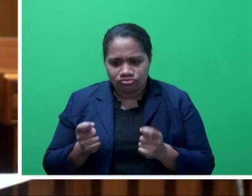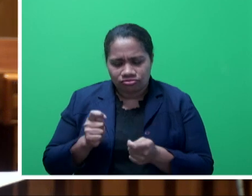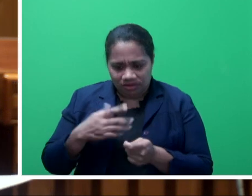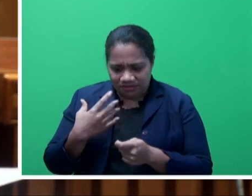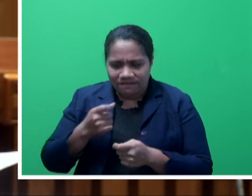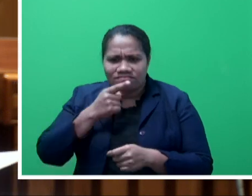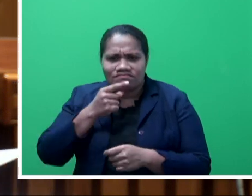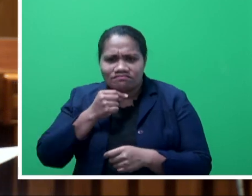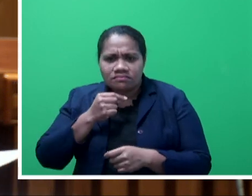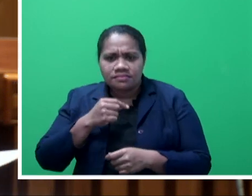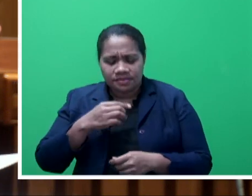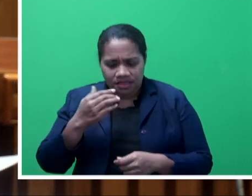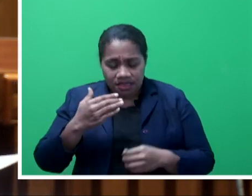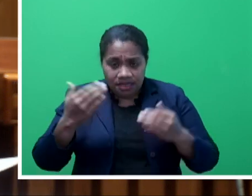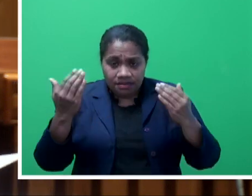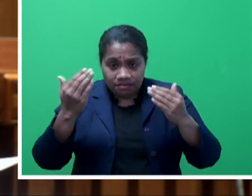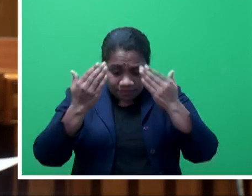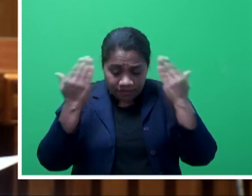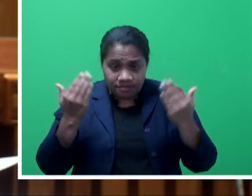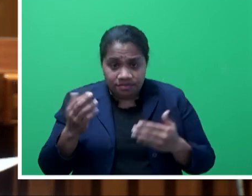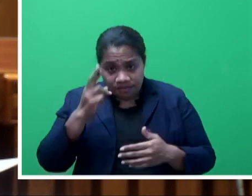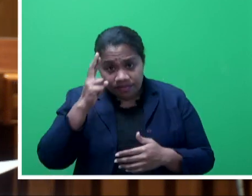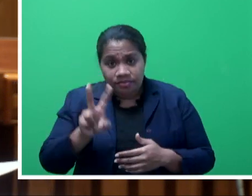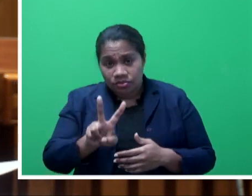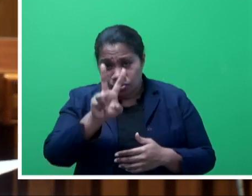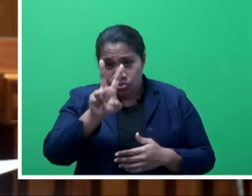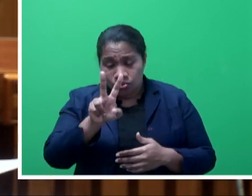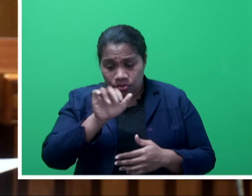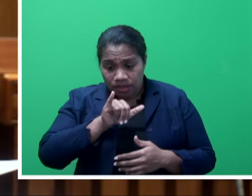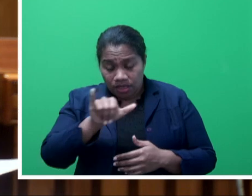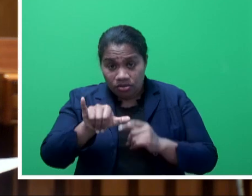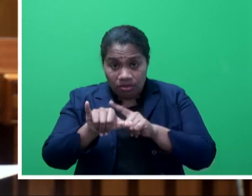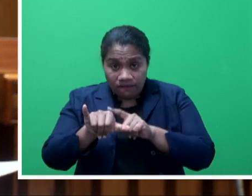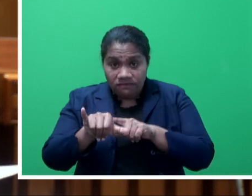Mr. Speaker, sir, the two aircraft that Honorable